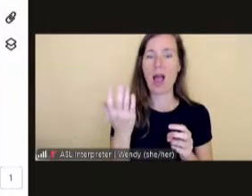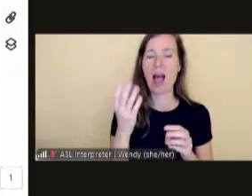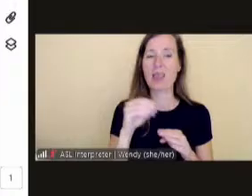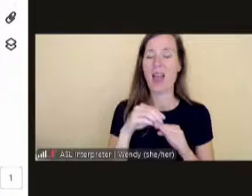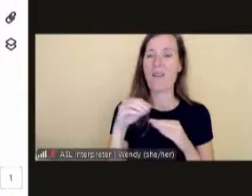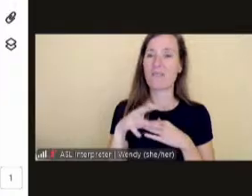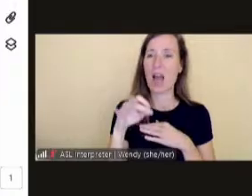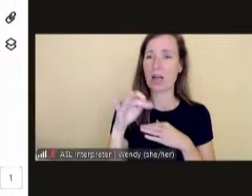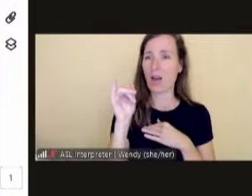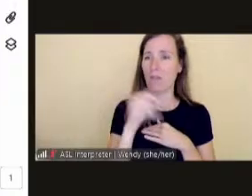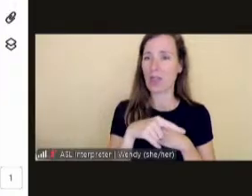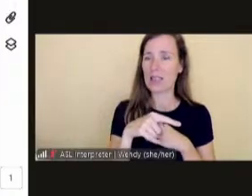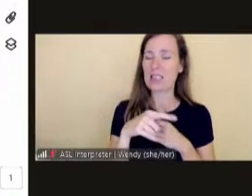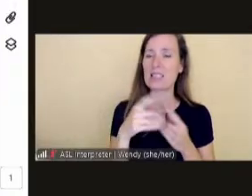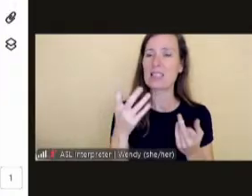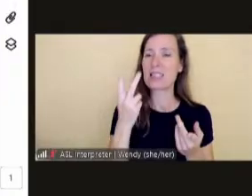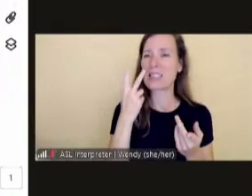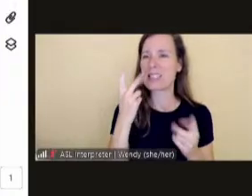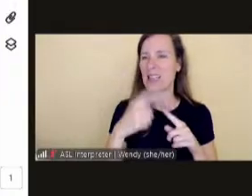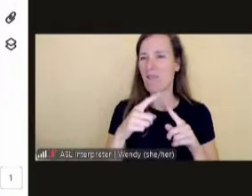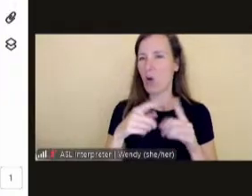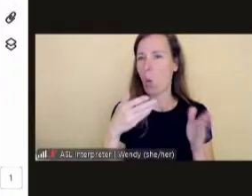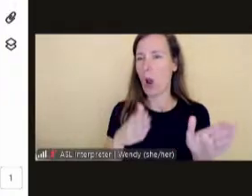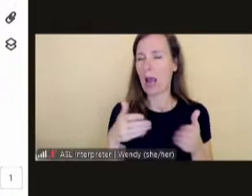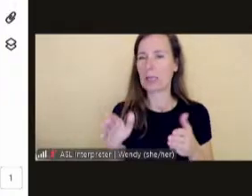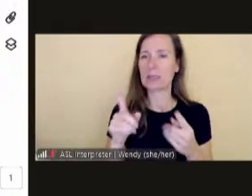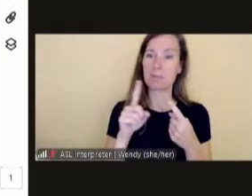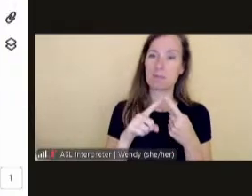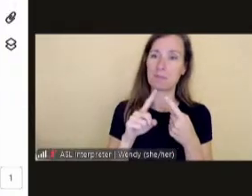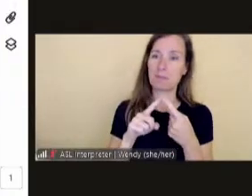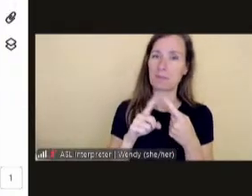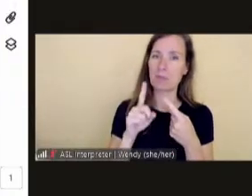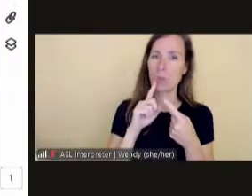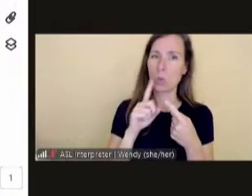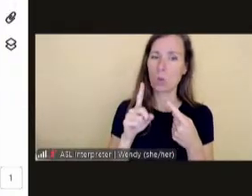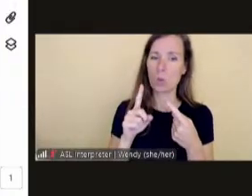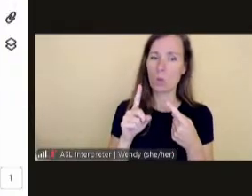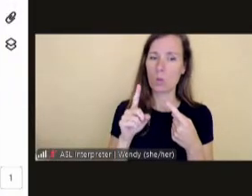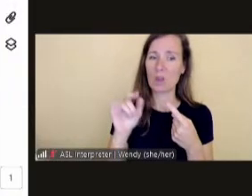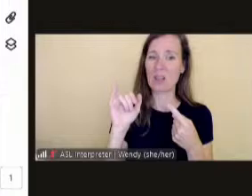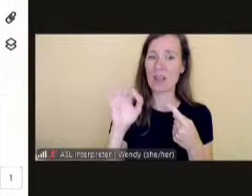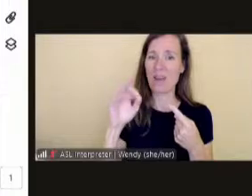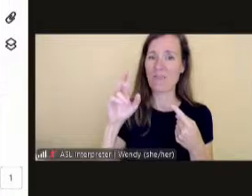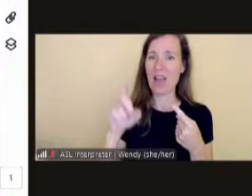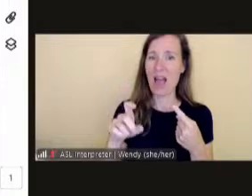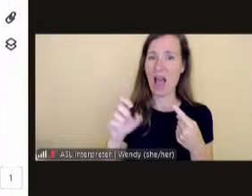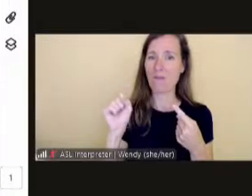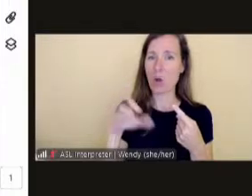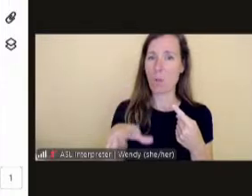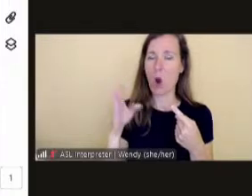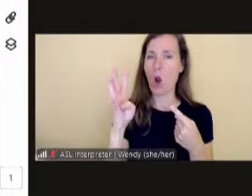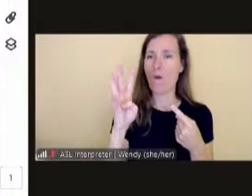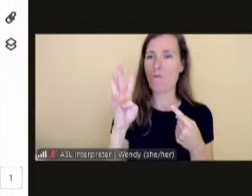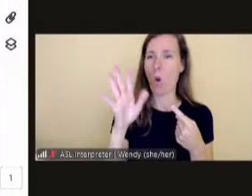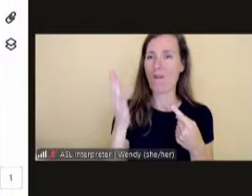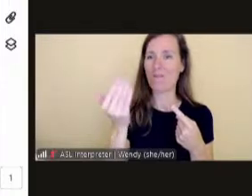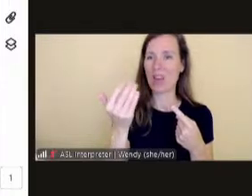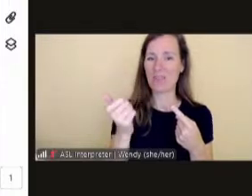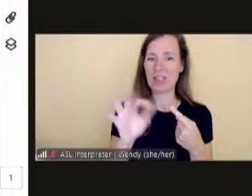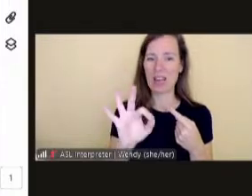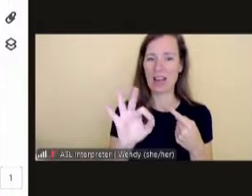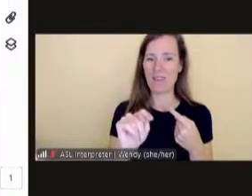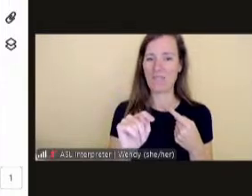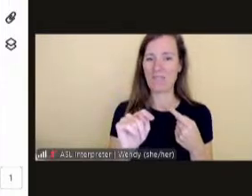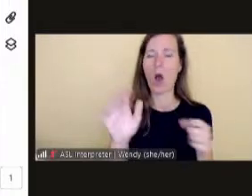different ways. One is that it increases, if we were to have to put the full 15 feet in the rear alley, I